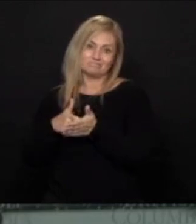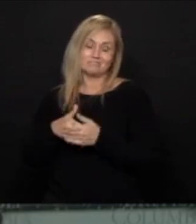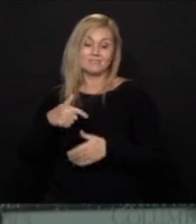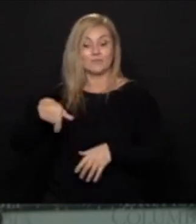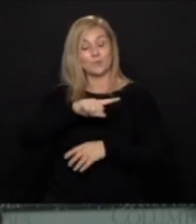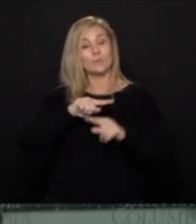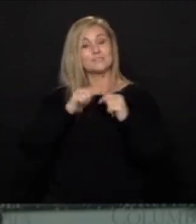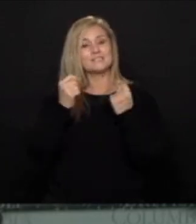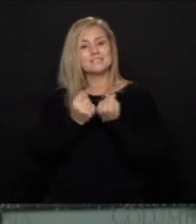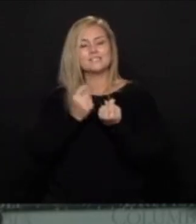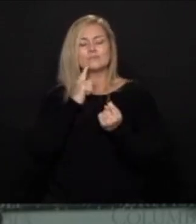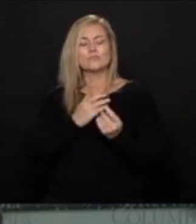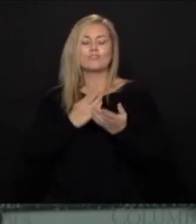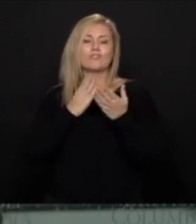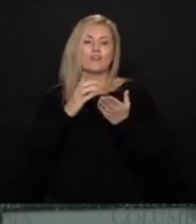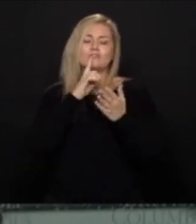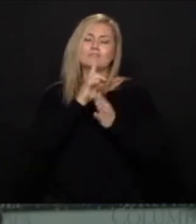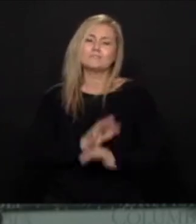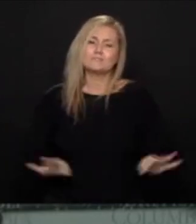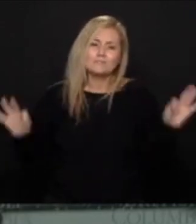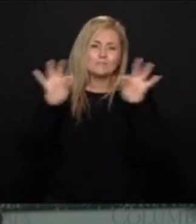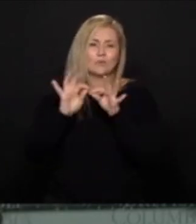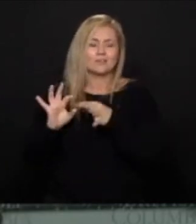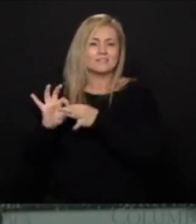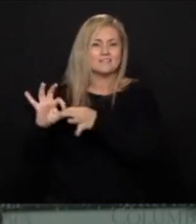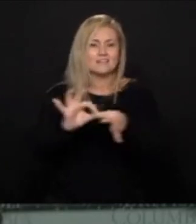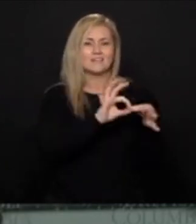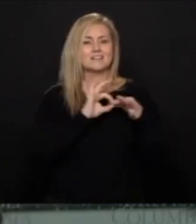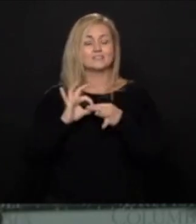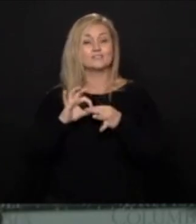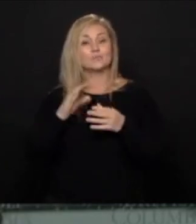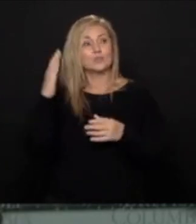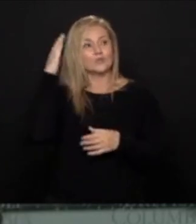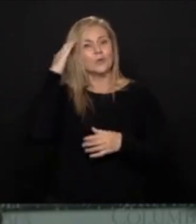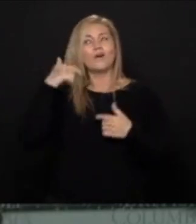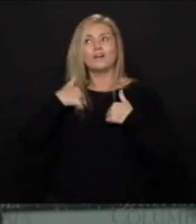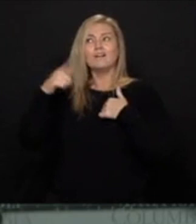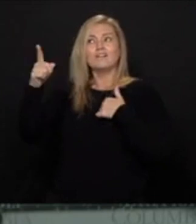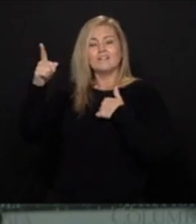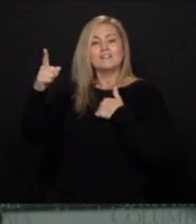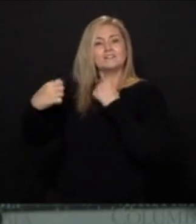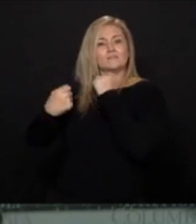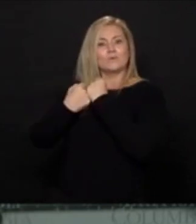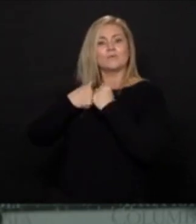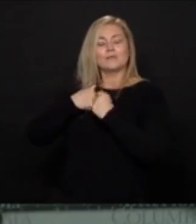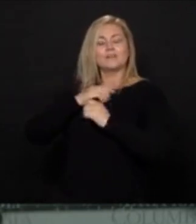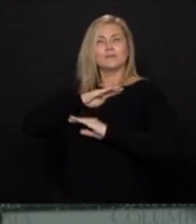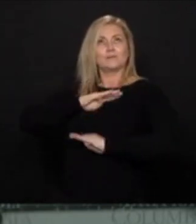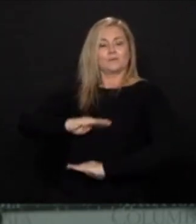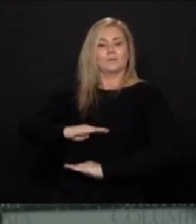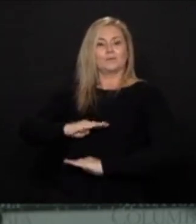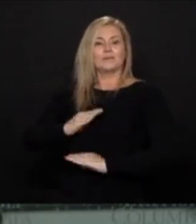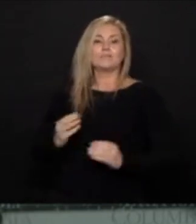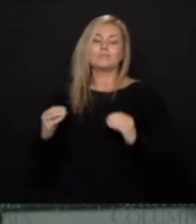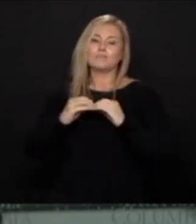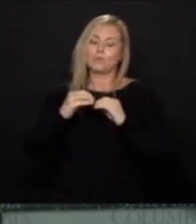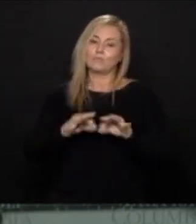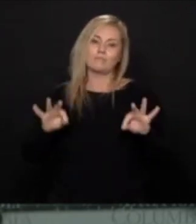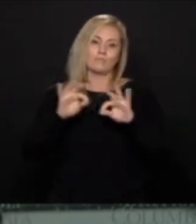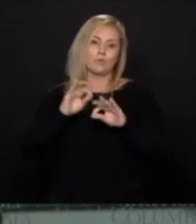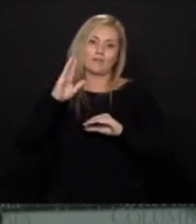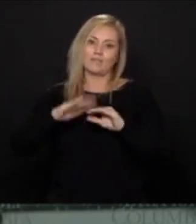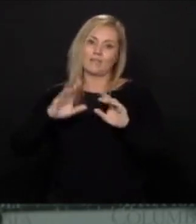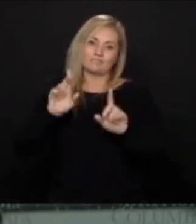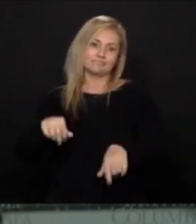will also offer a vital connection during a time when knowing that someone is there for you is more important than it's ever